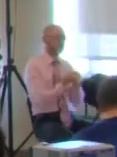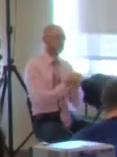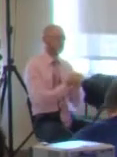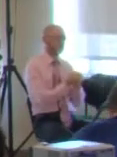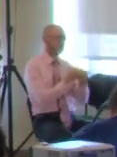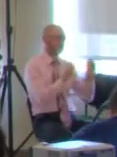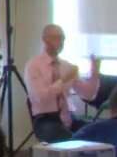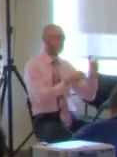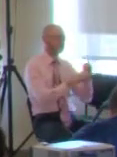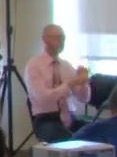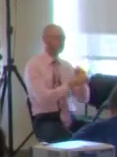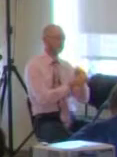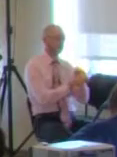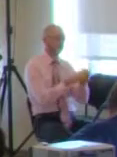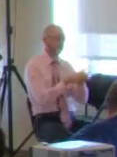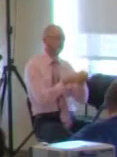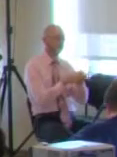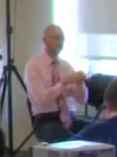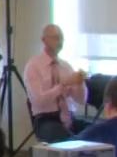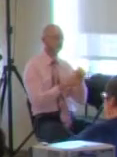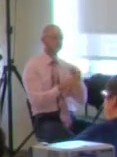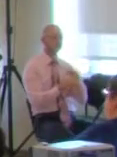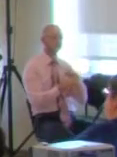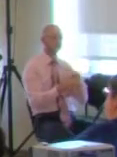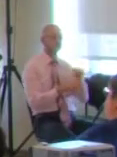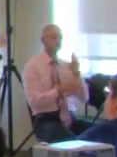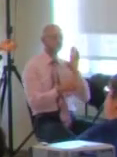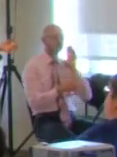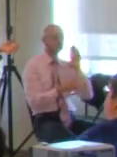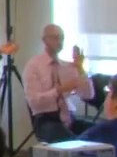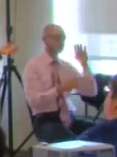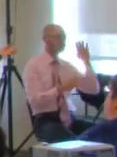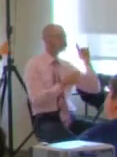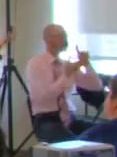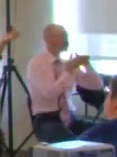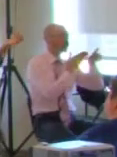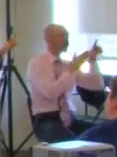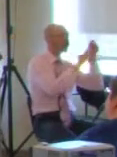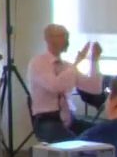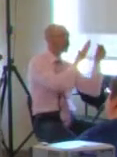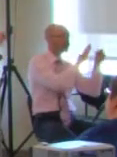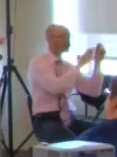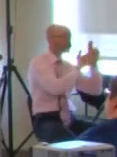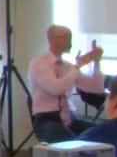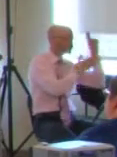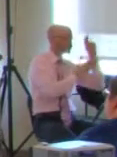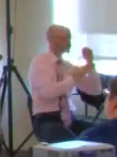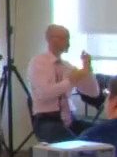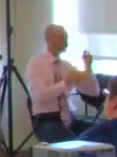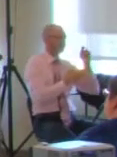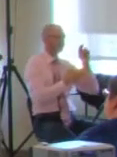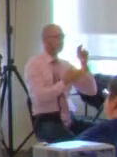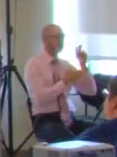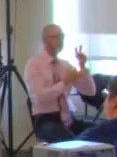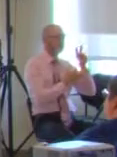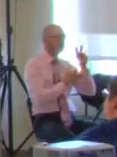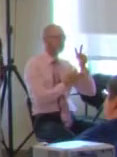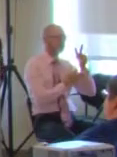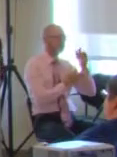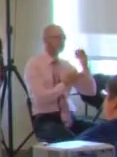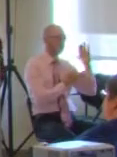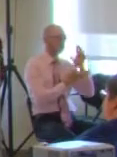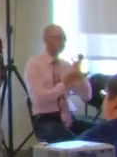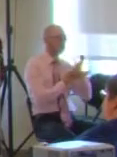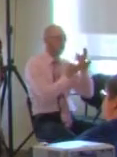so that's where you would be looking at the universities as opposed to Department of Rehabilitation or nonprofits that do vocational supports.